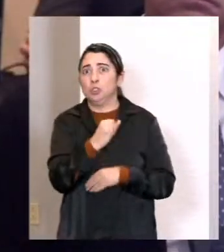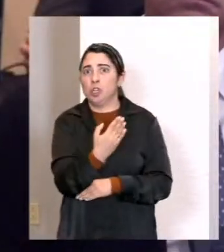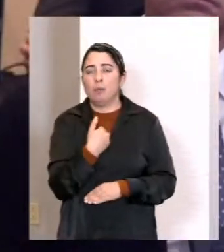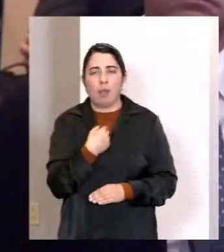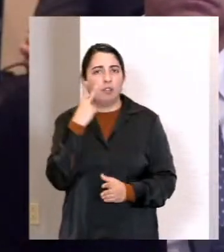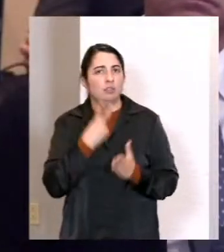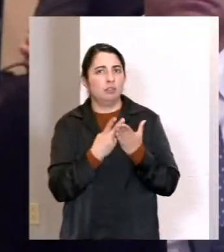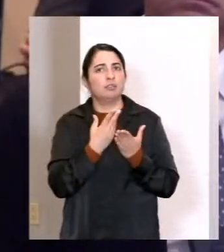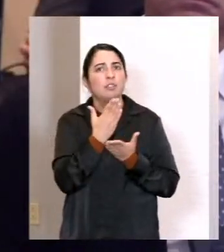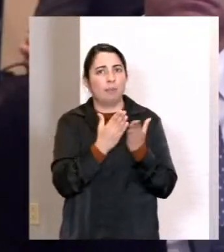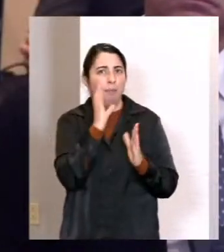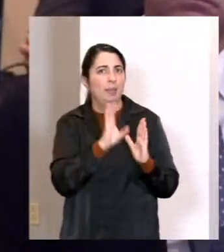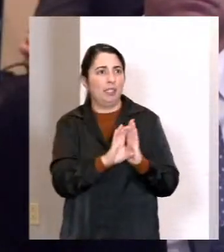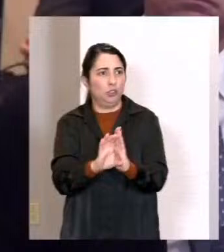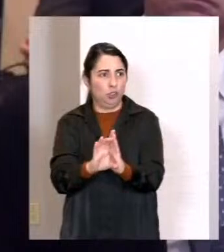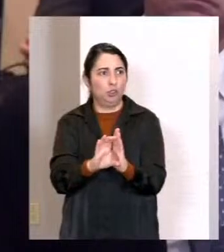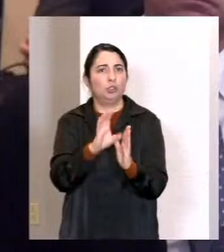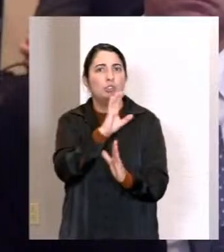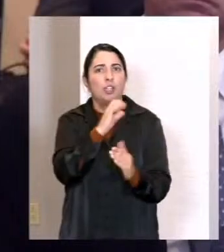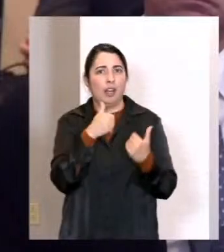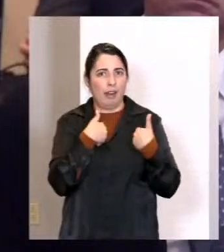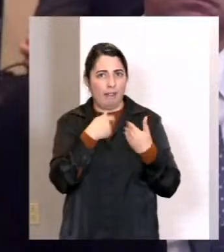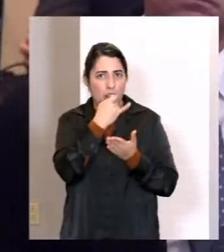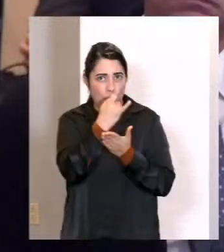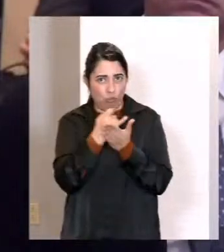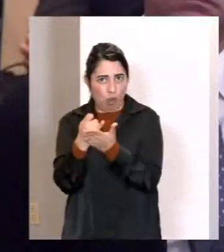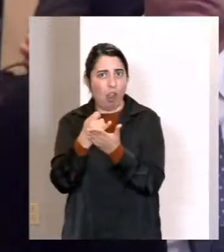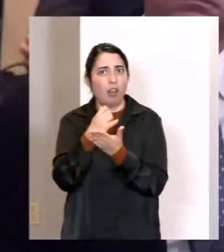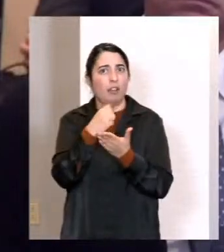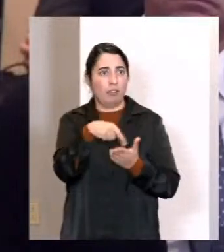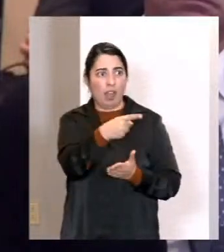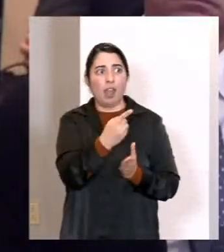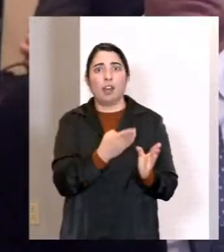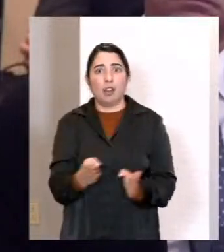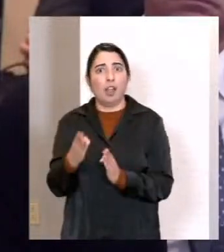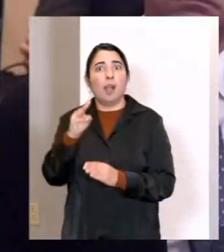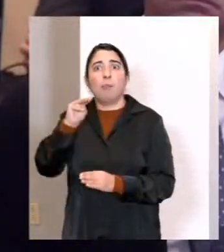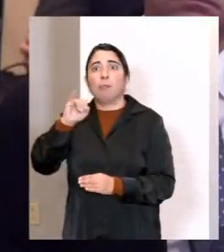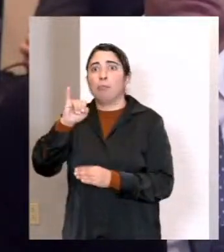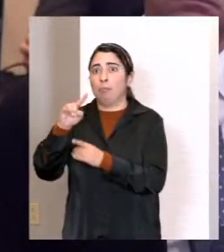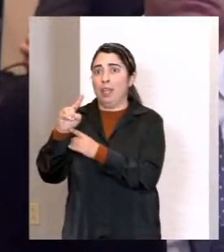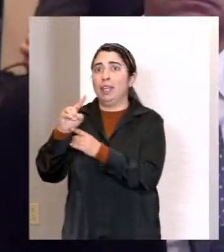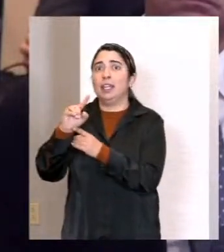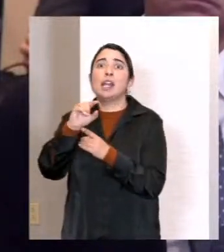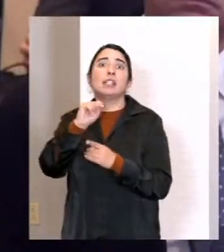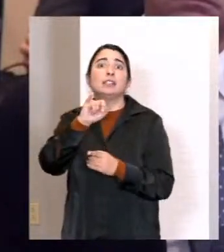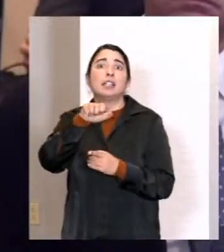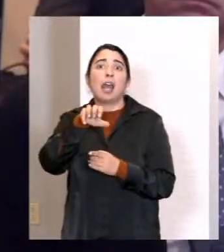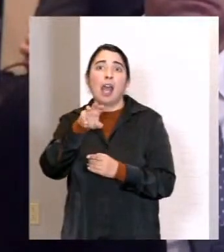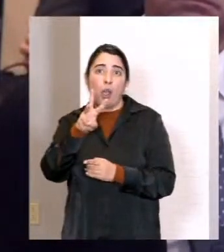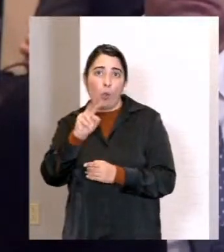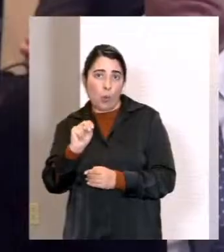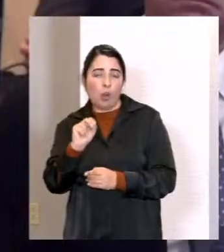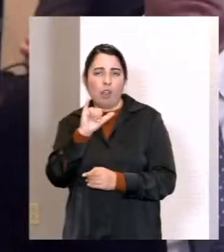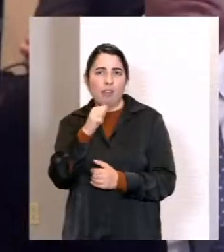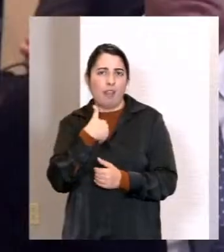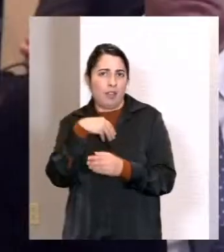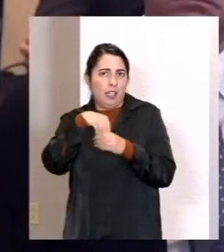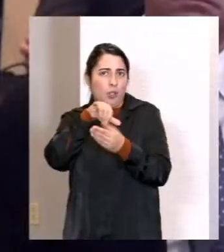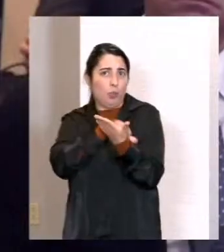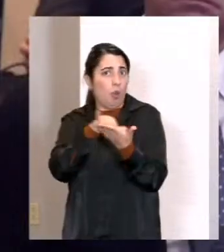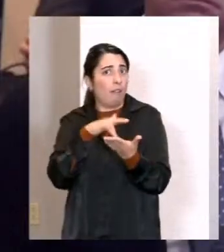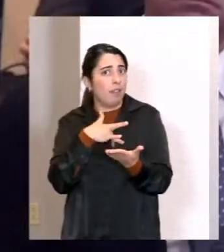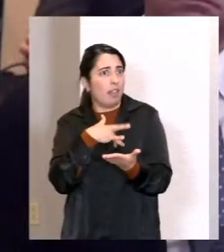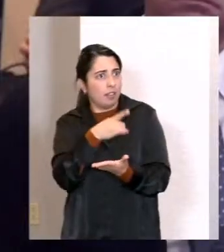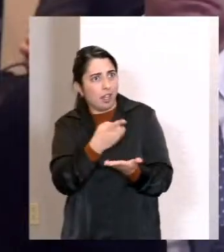and the drawings of the projected plans of the one in Midtown. I think that's a good, I think you guys are onto